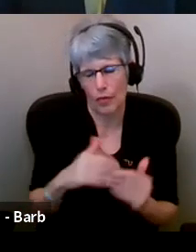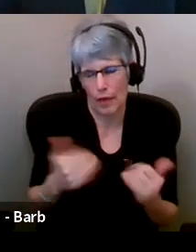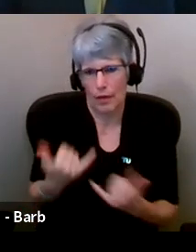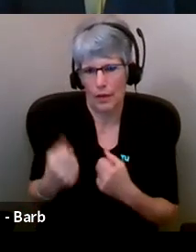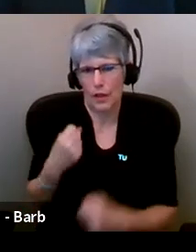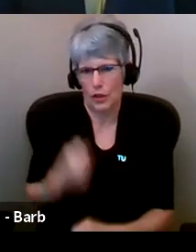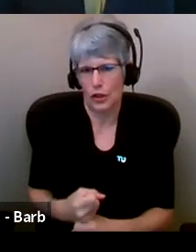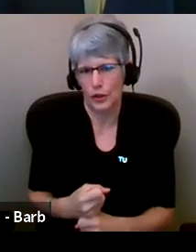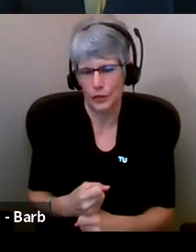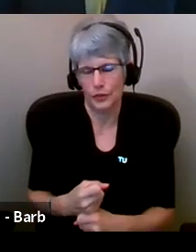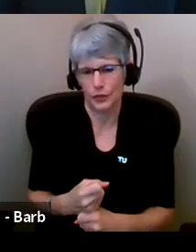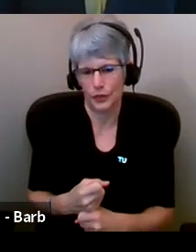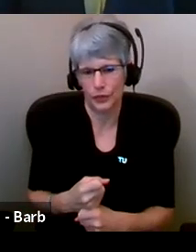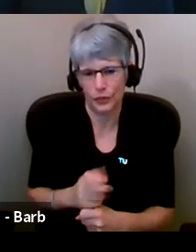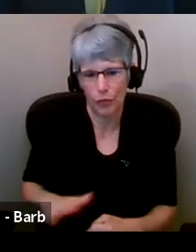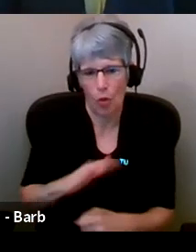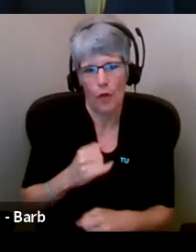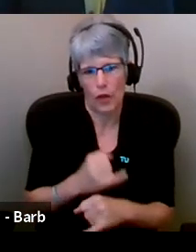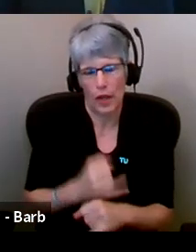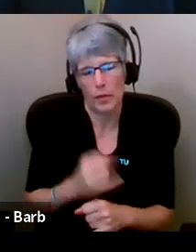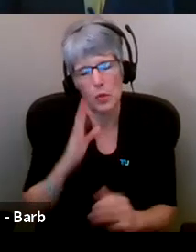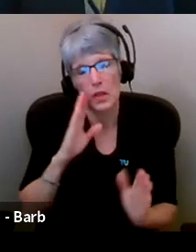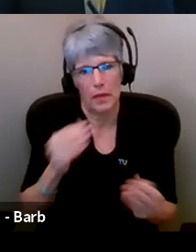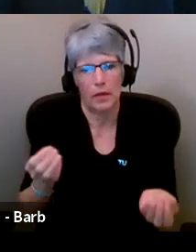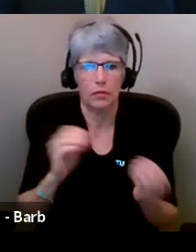performance halls, all over campus.